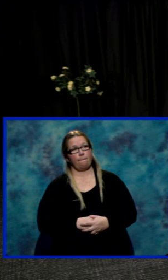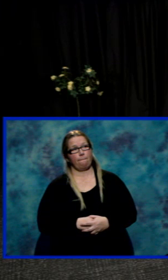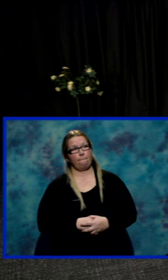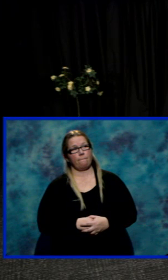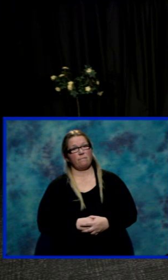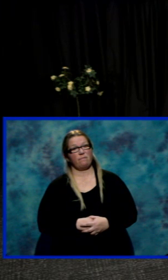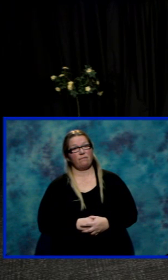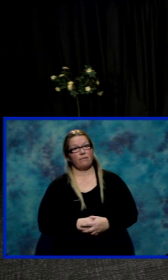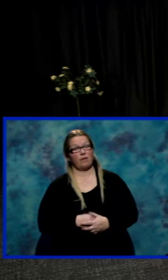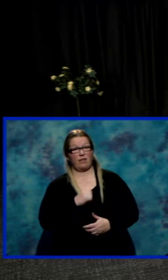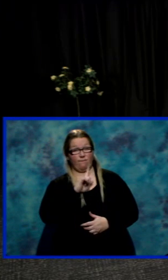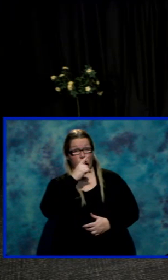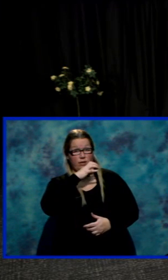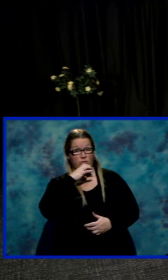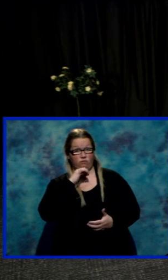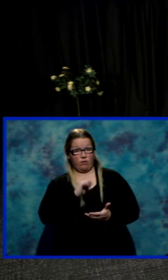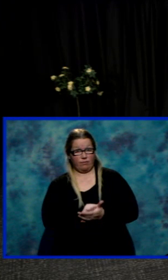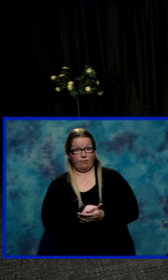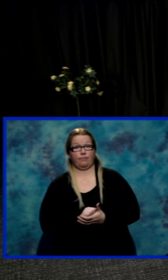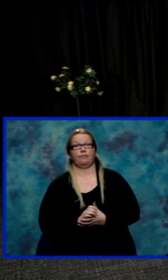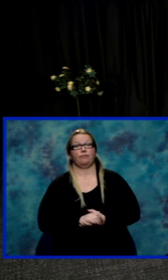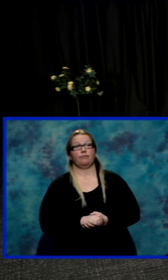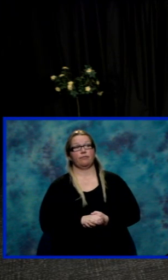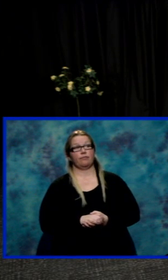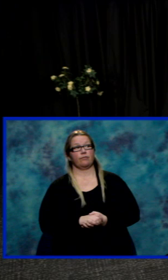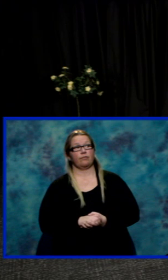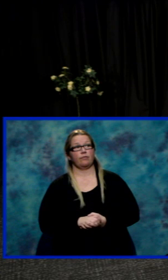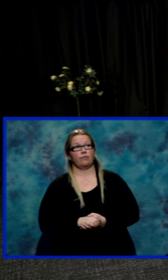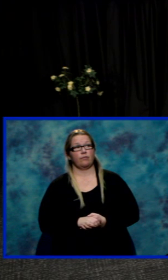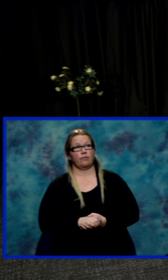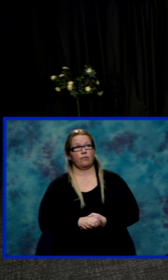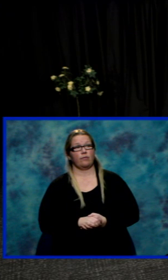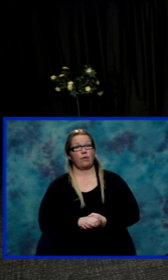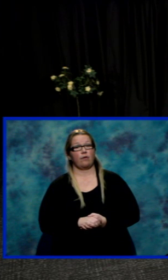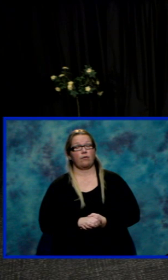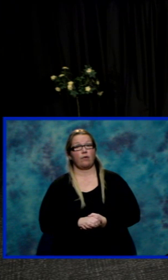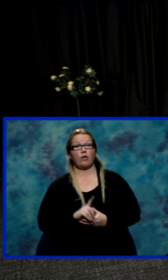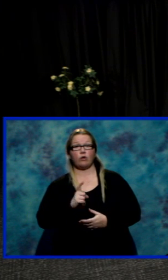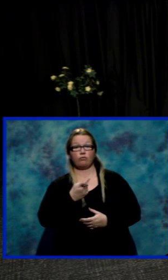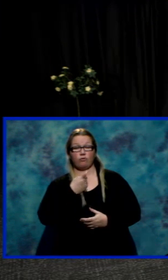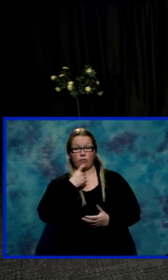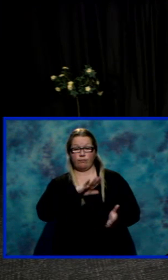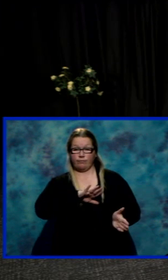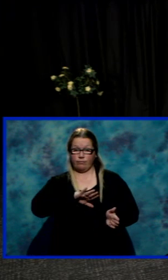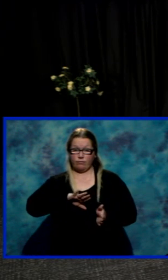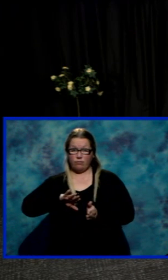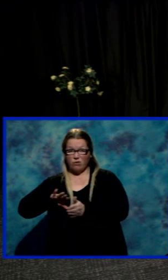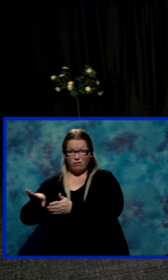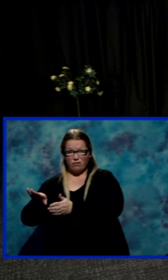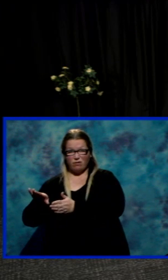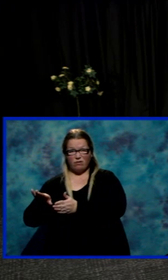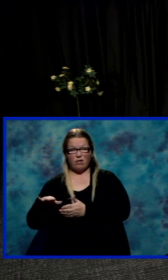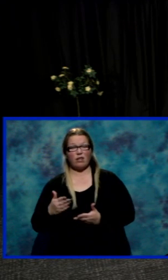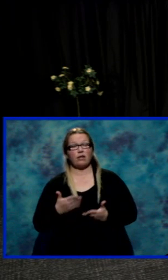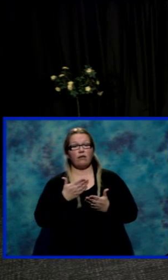first cousin, mind you. And Laban's sheep, he went over, rolled the stone away from the mouth of the well, watered his